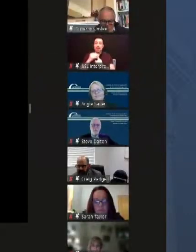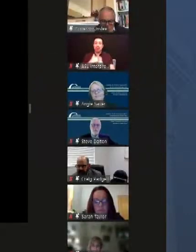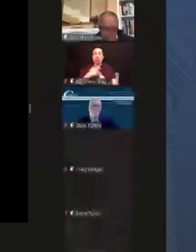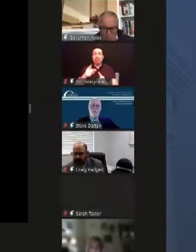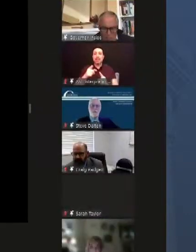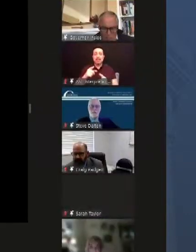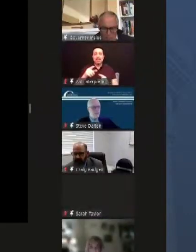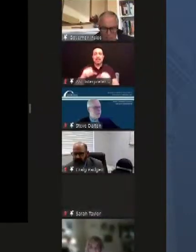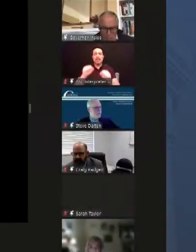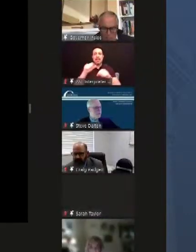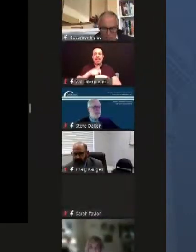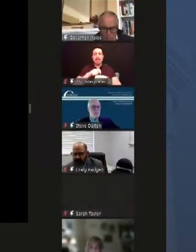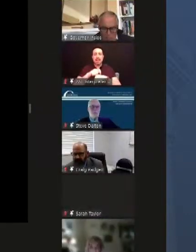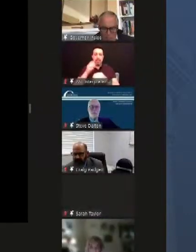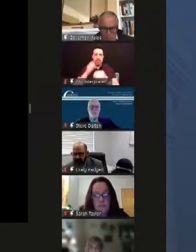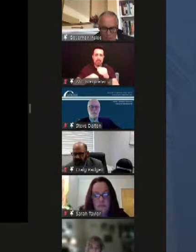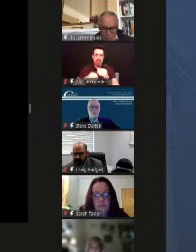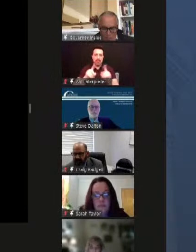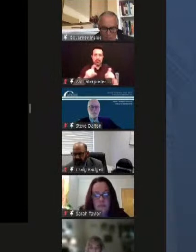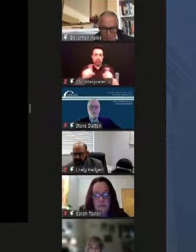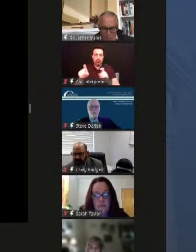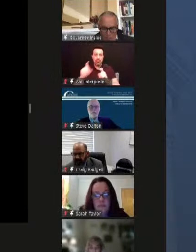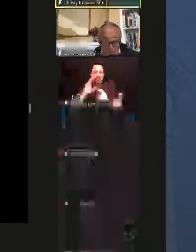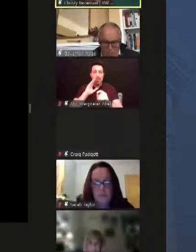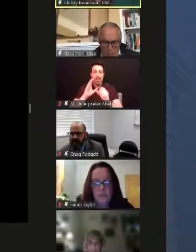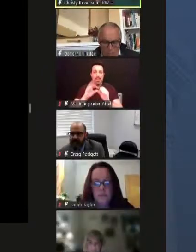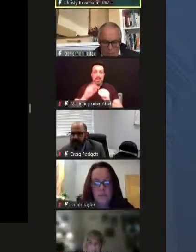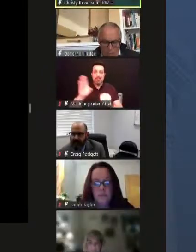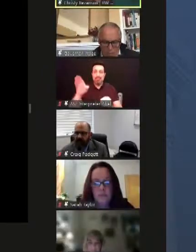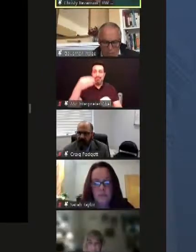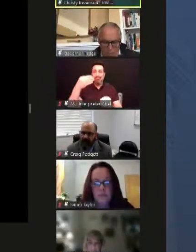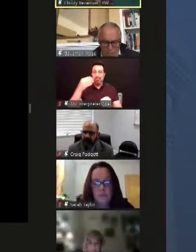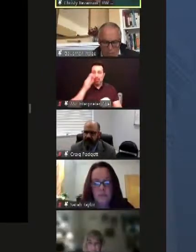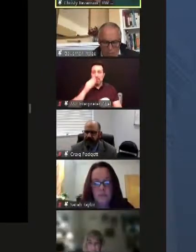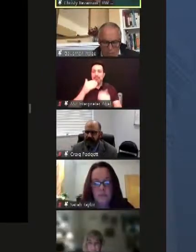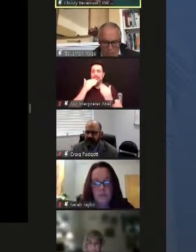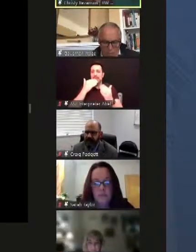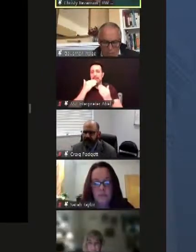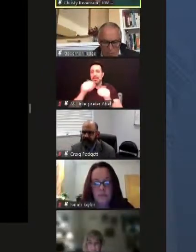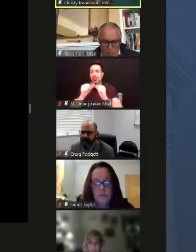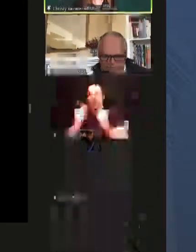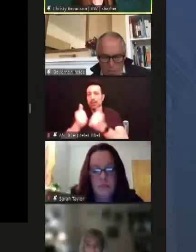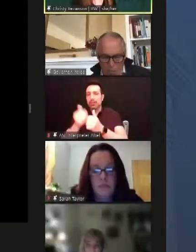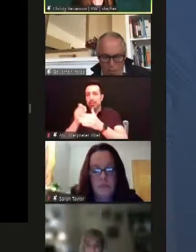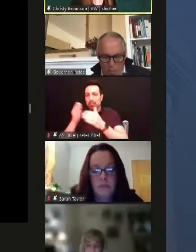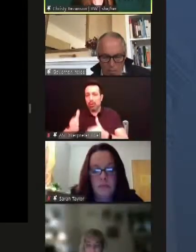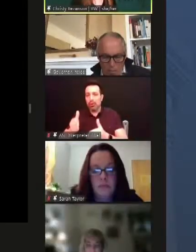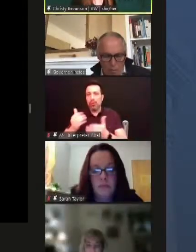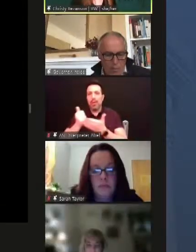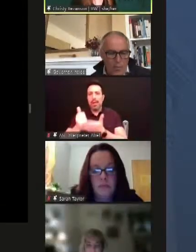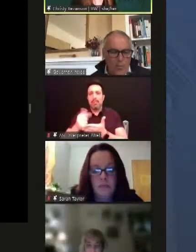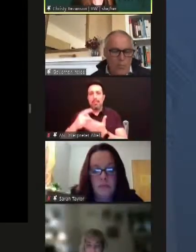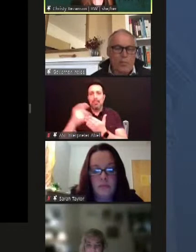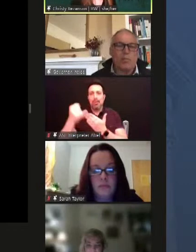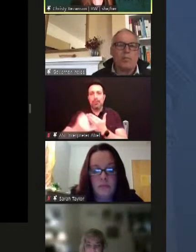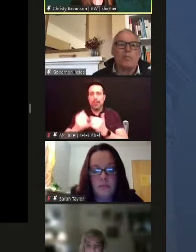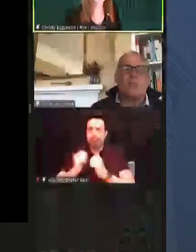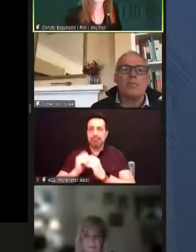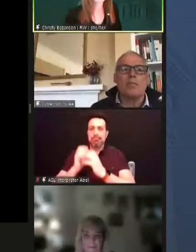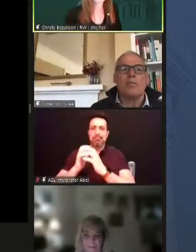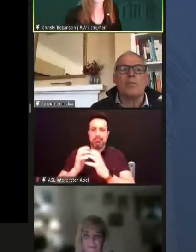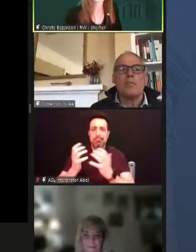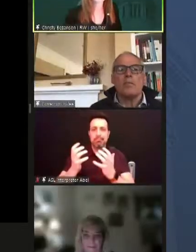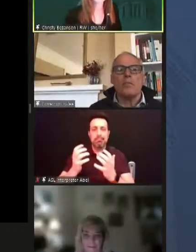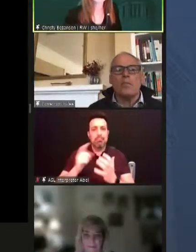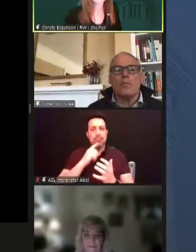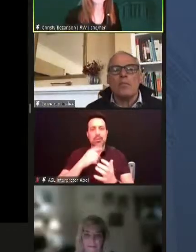time to complete the survey that will pop up at the end of the meeting. And thank you to our agency partners who helped bring this project work to the fore. We